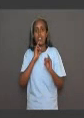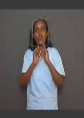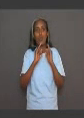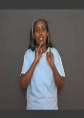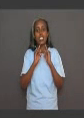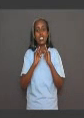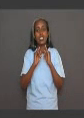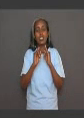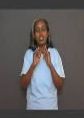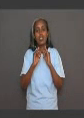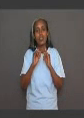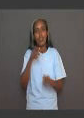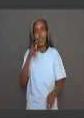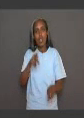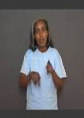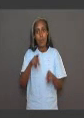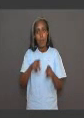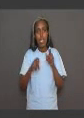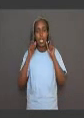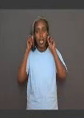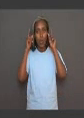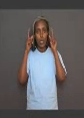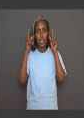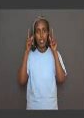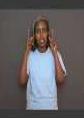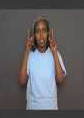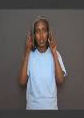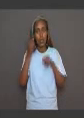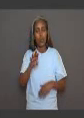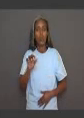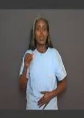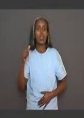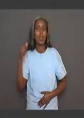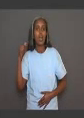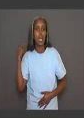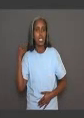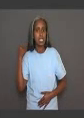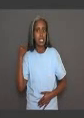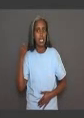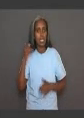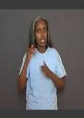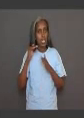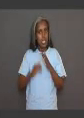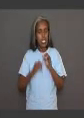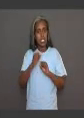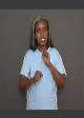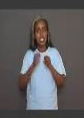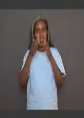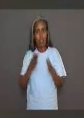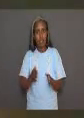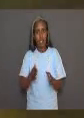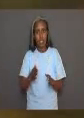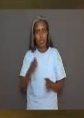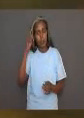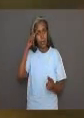information for public awareness or other less scientific purposes?